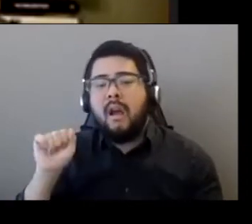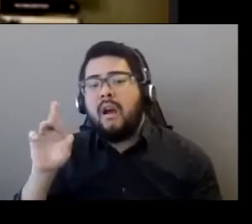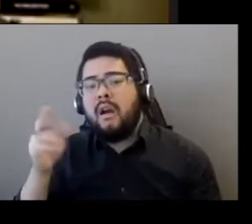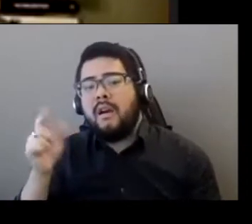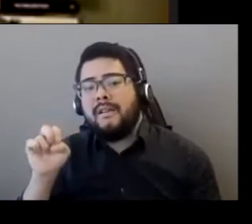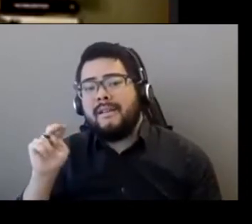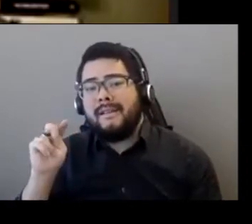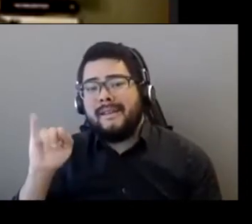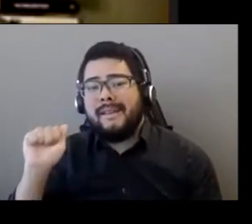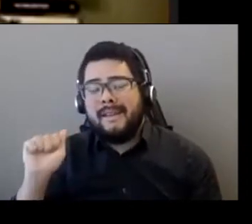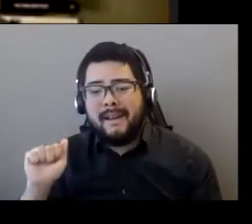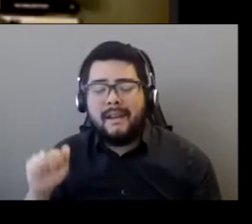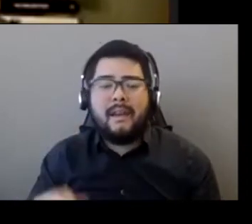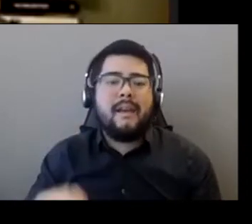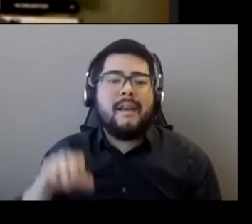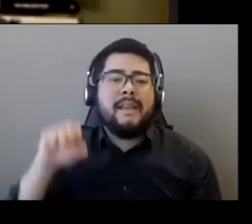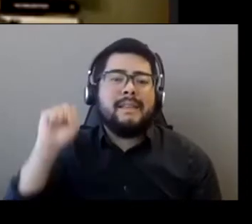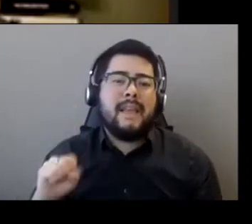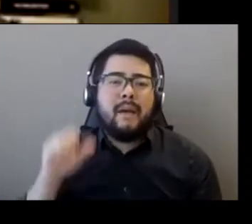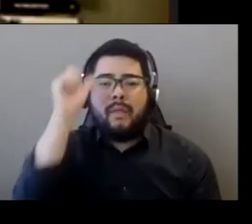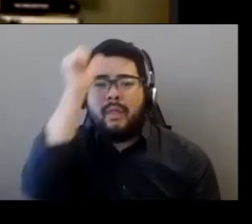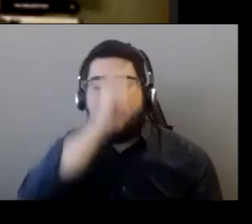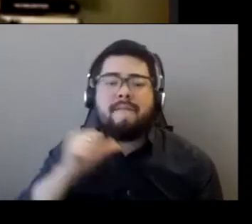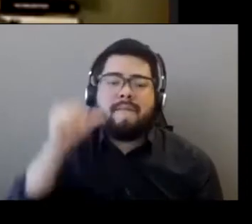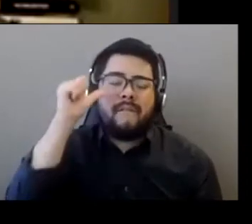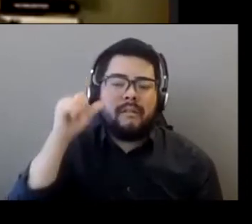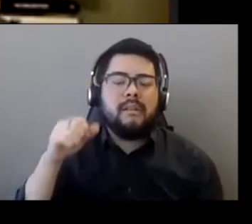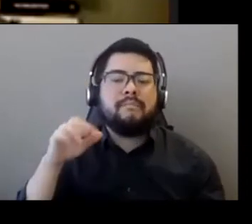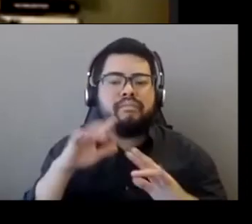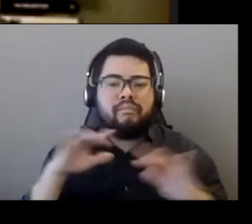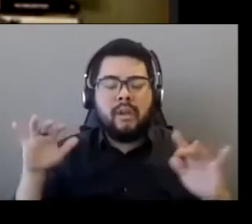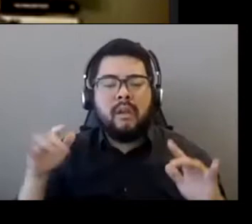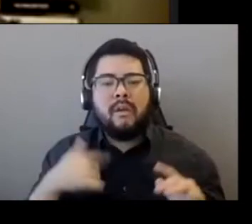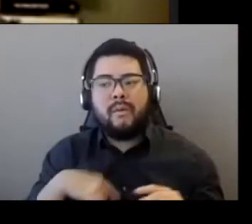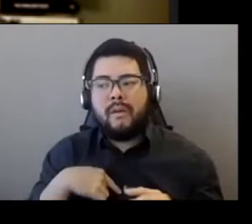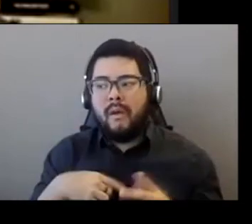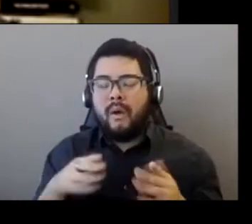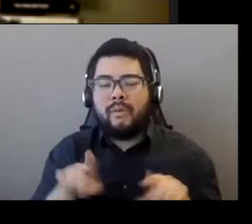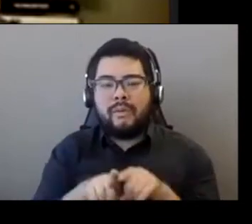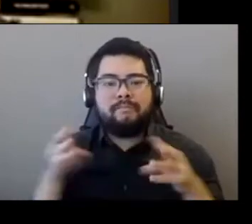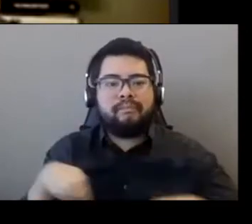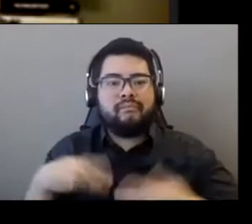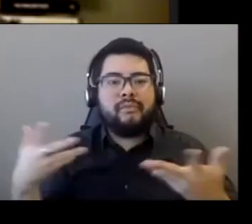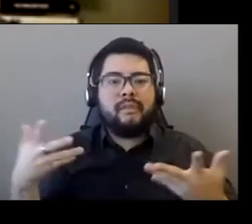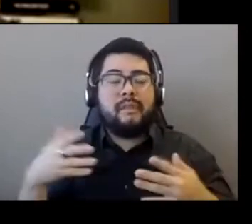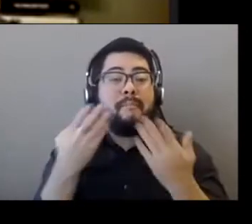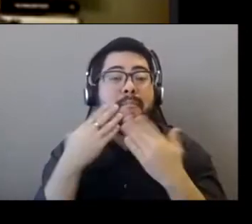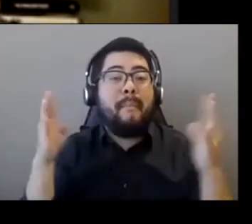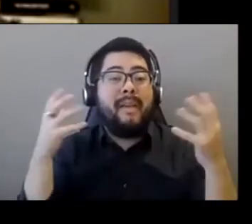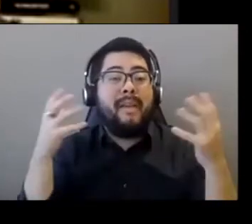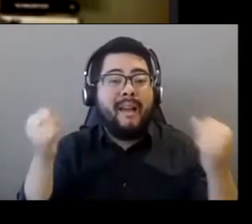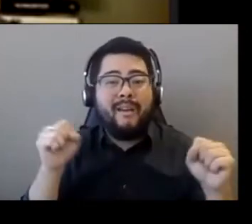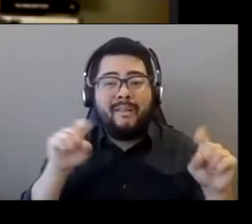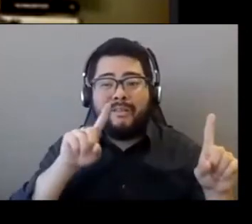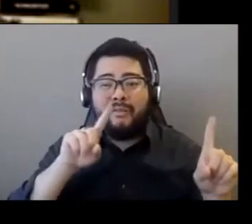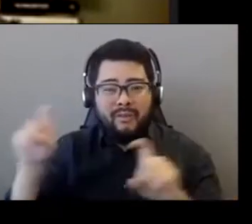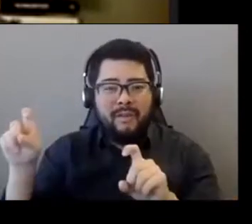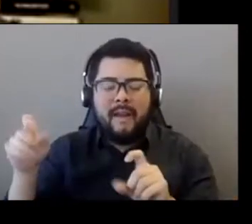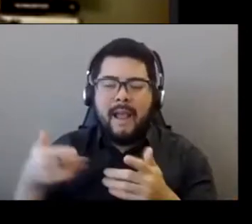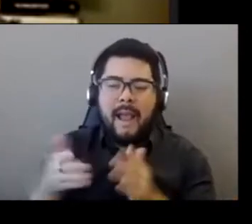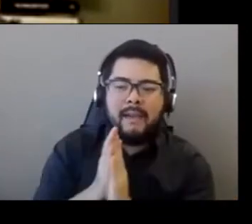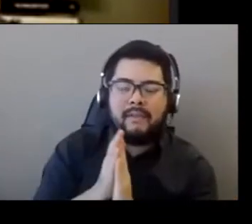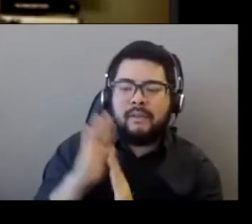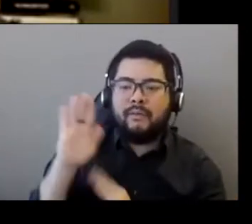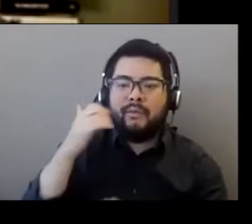in India, public health workers in India. We did a survey of public health workers. We were asking them what they were doing, what their day